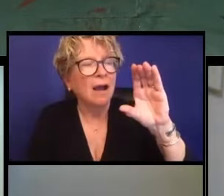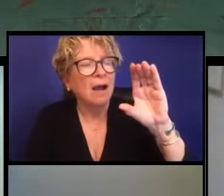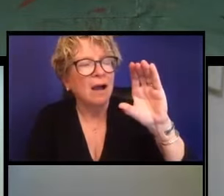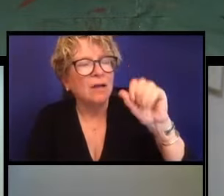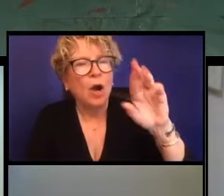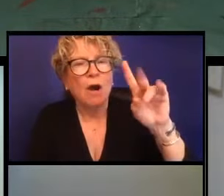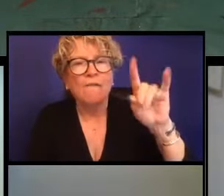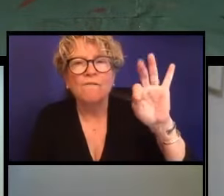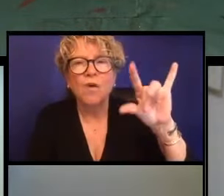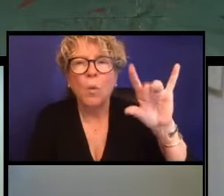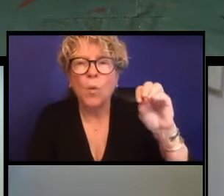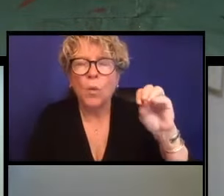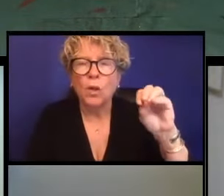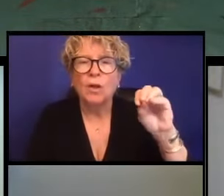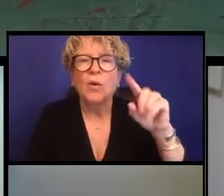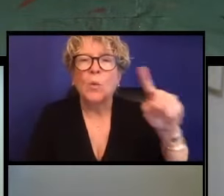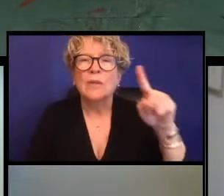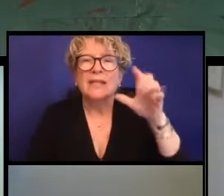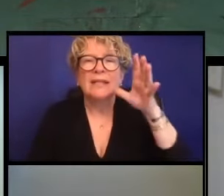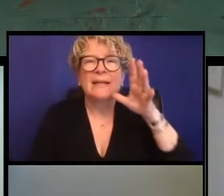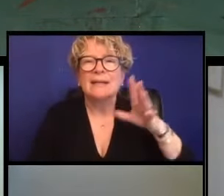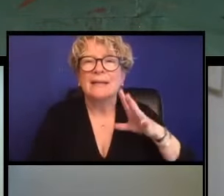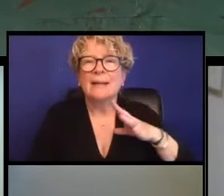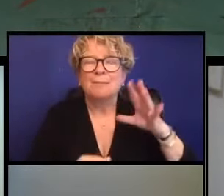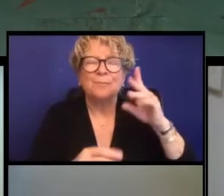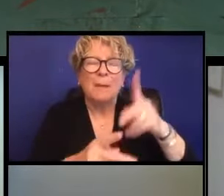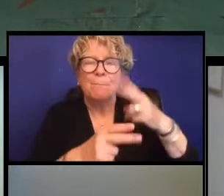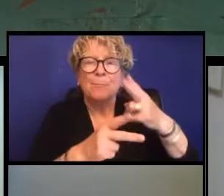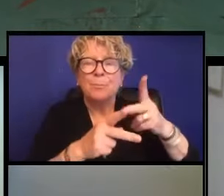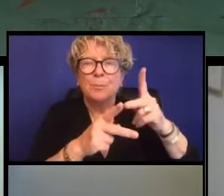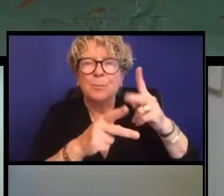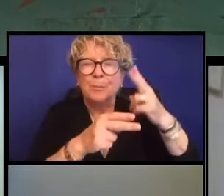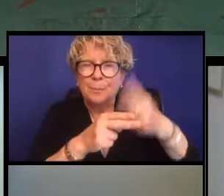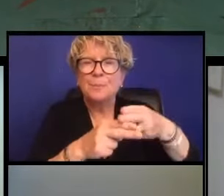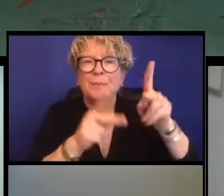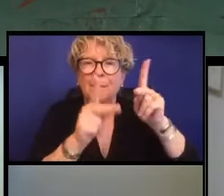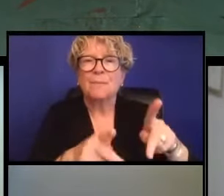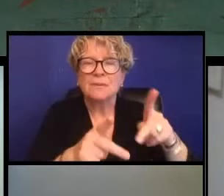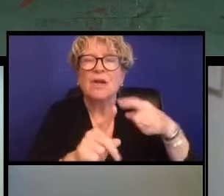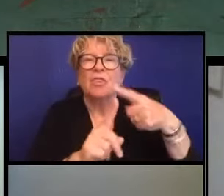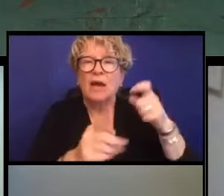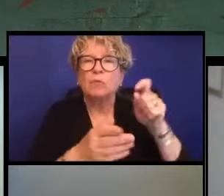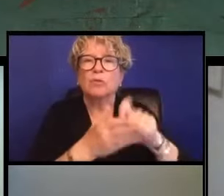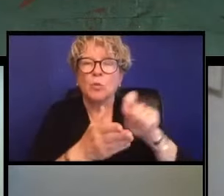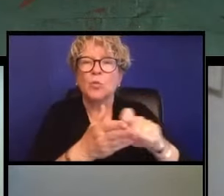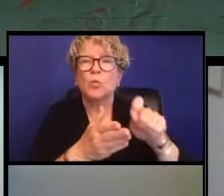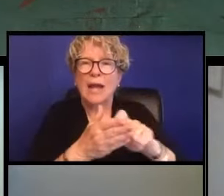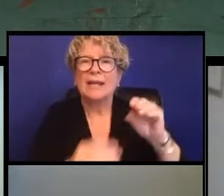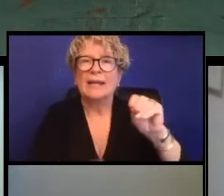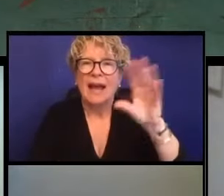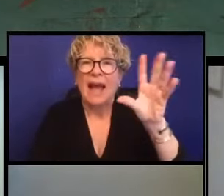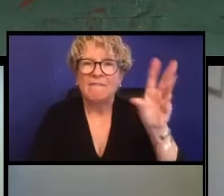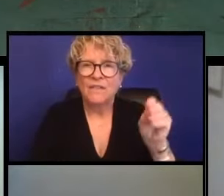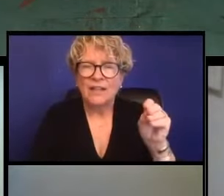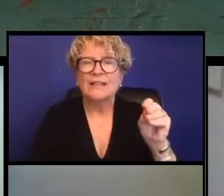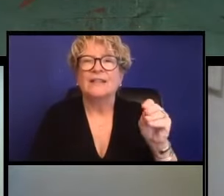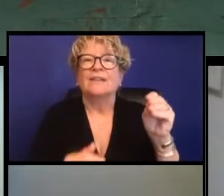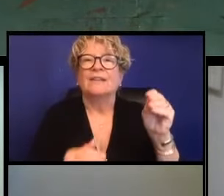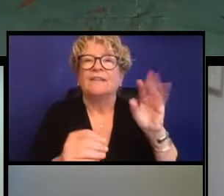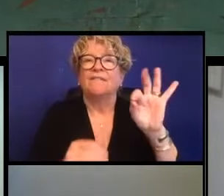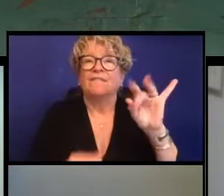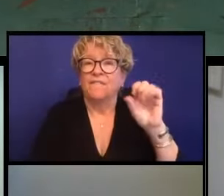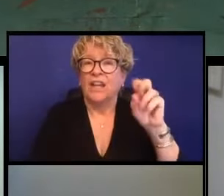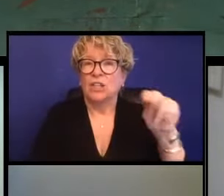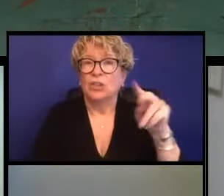like an African person writing speculative fiction from an African point of view. And now there are just too many to